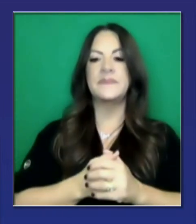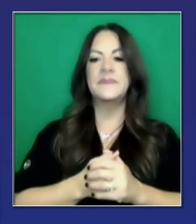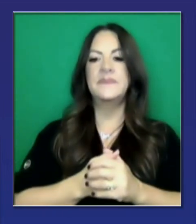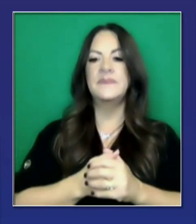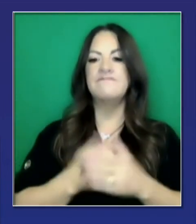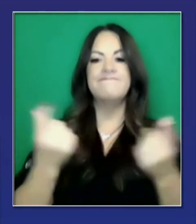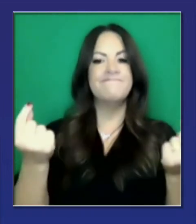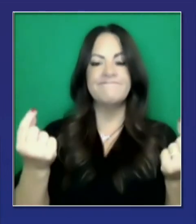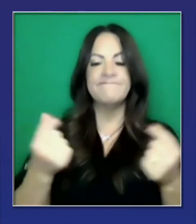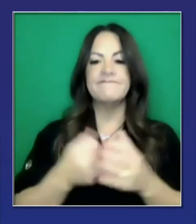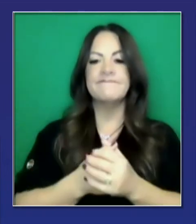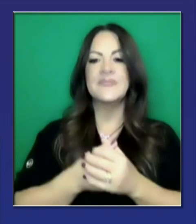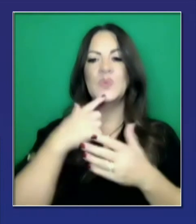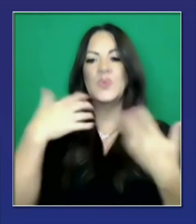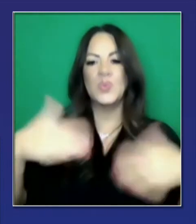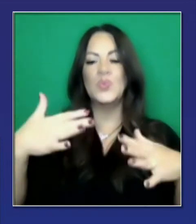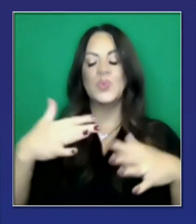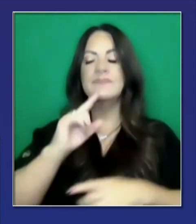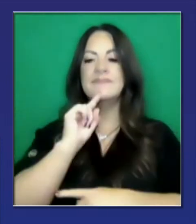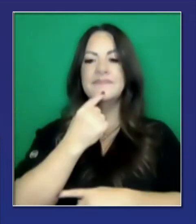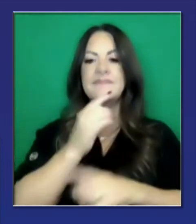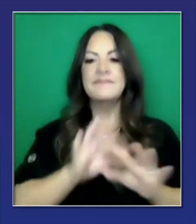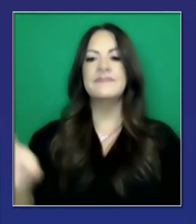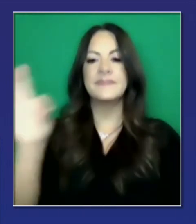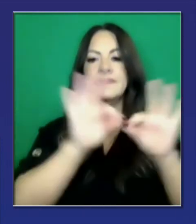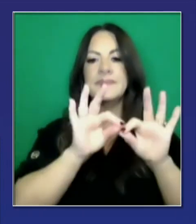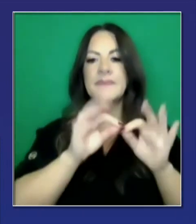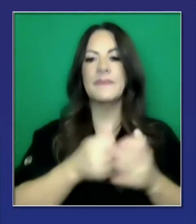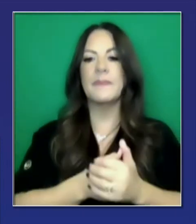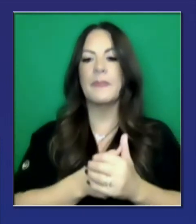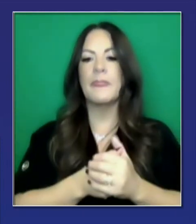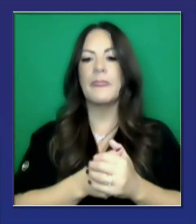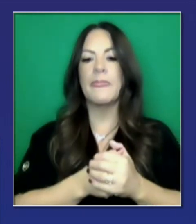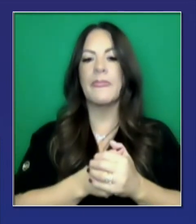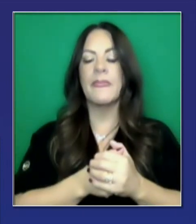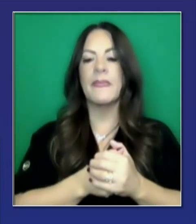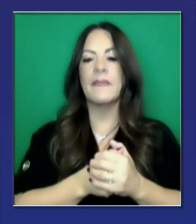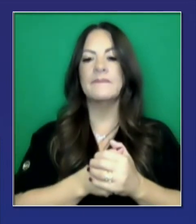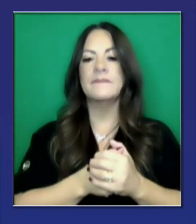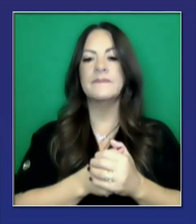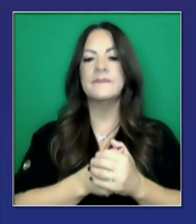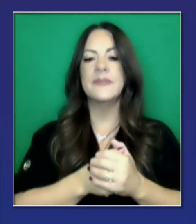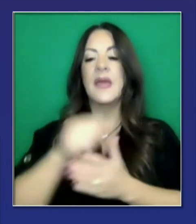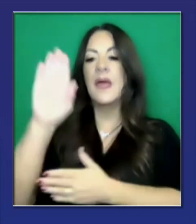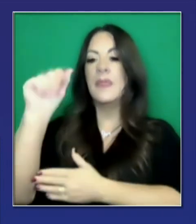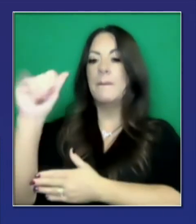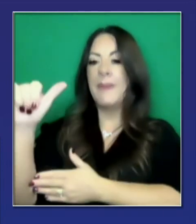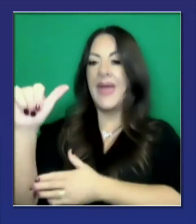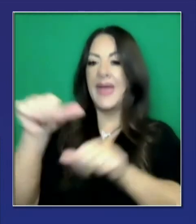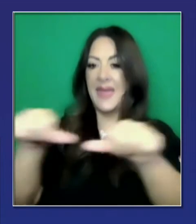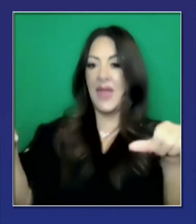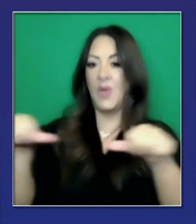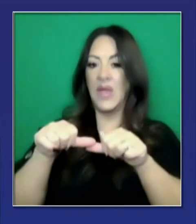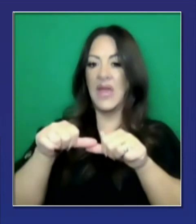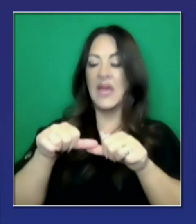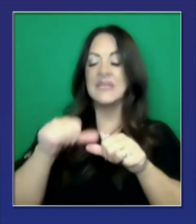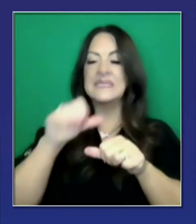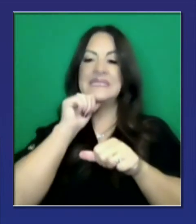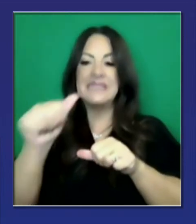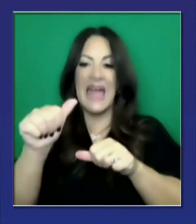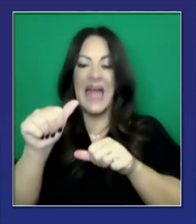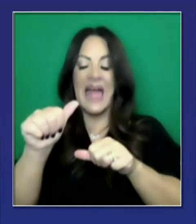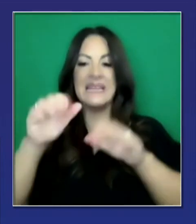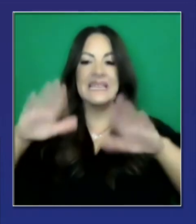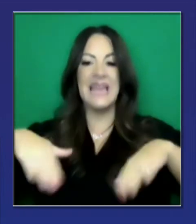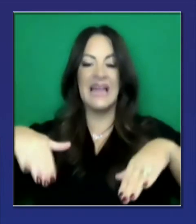is substantial. In other cases, it's certainly in that next phase. The Bay Area, not yet in to the surge